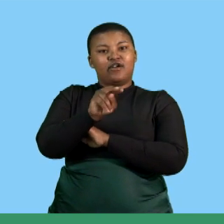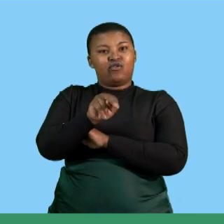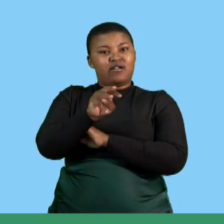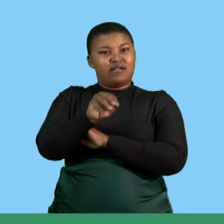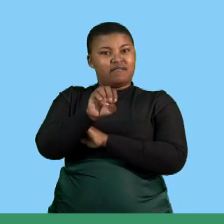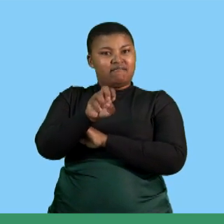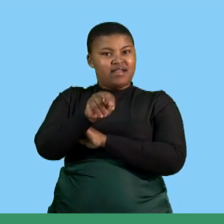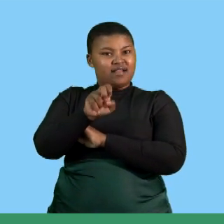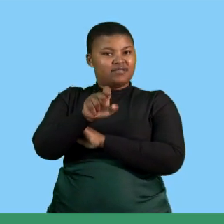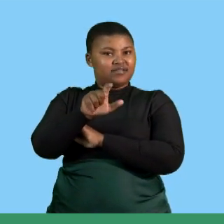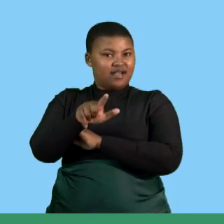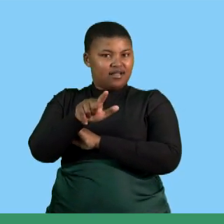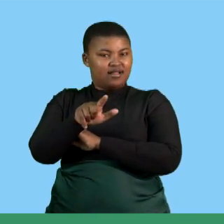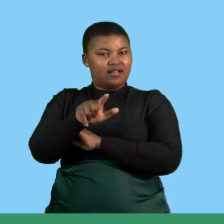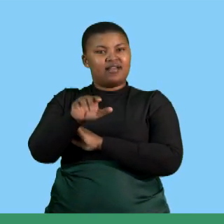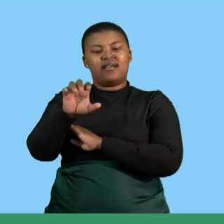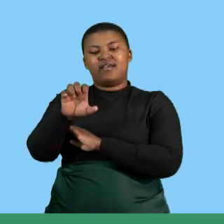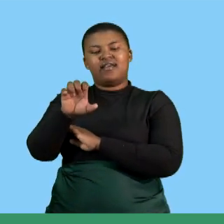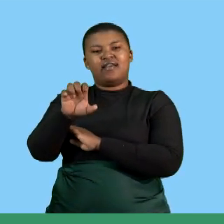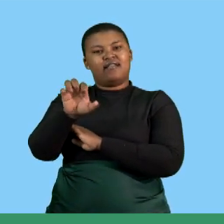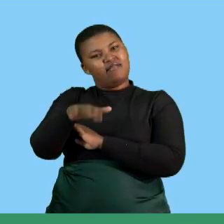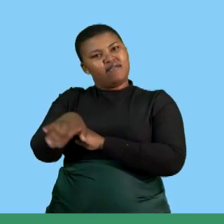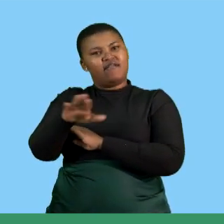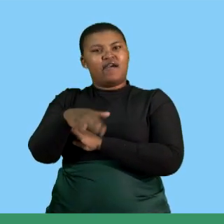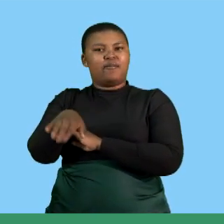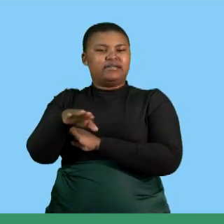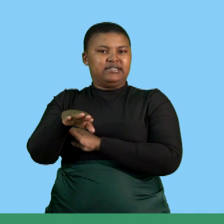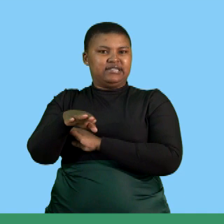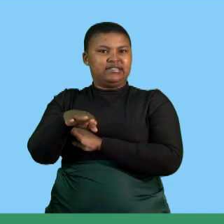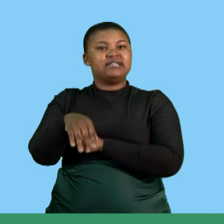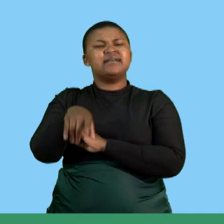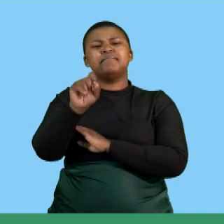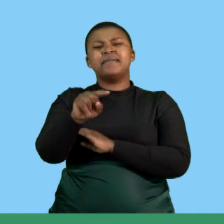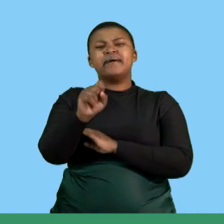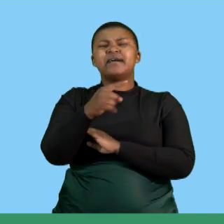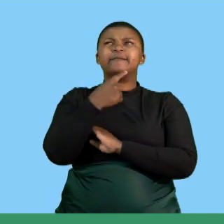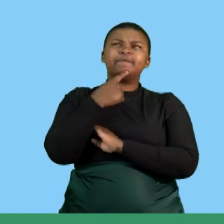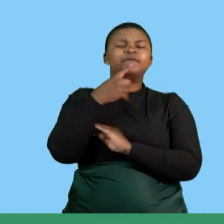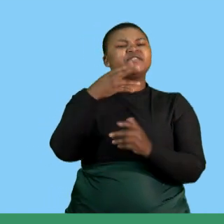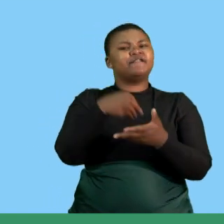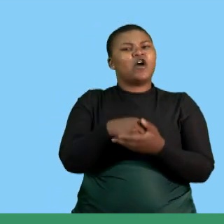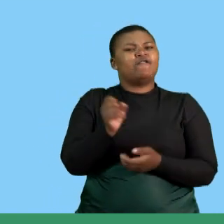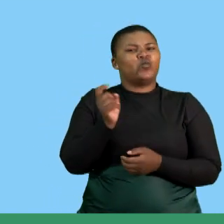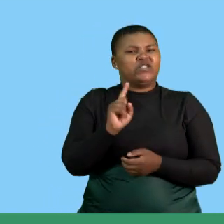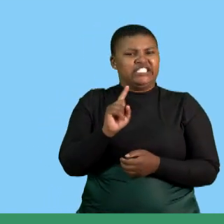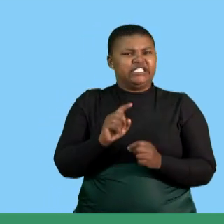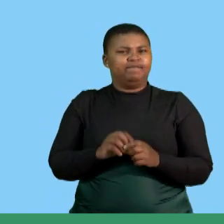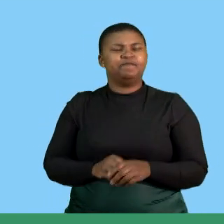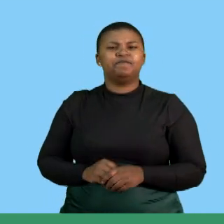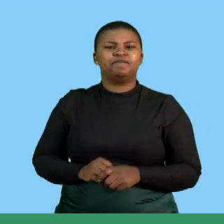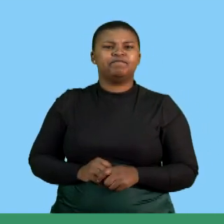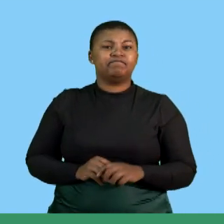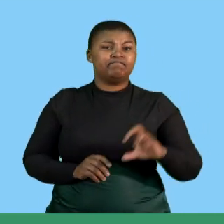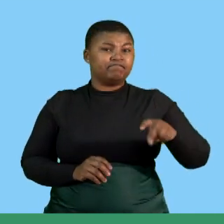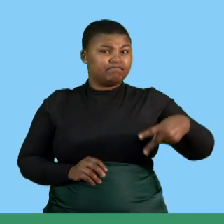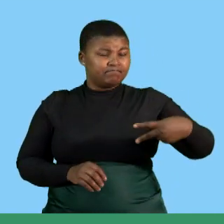we will only refer to it as environmental environment, but this will include two environments. It will